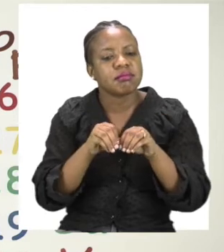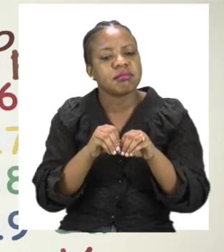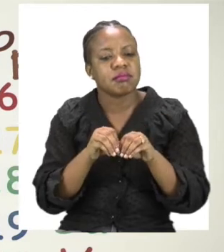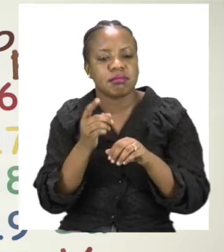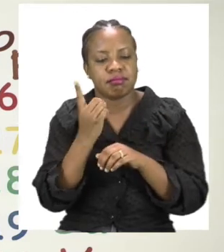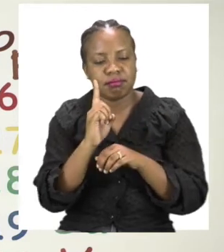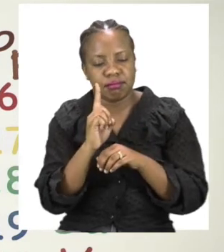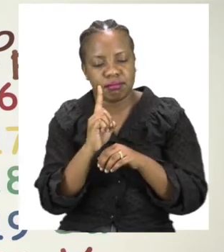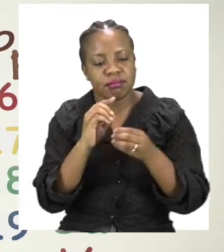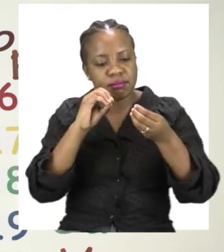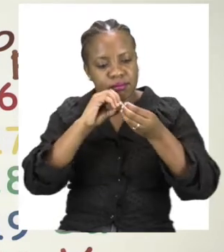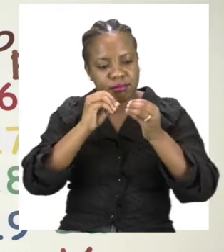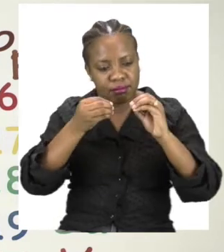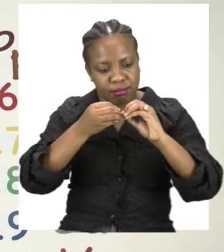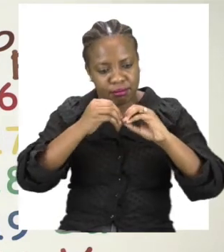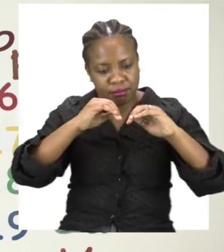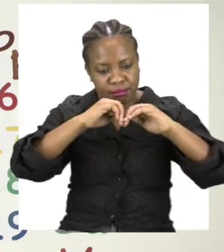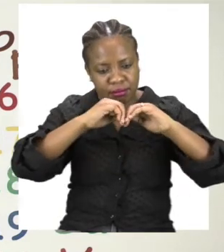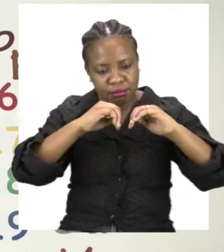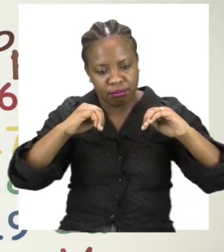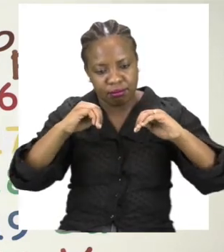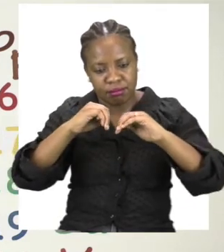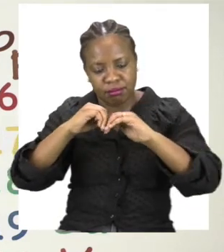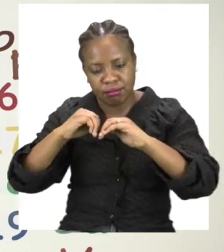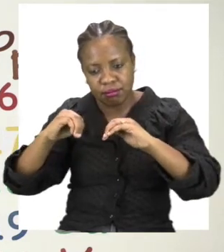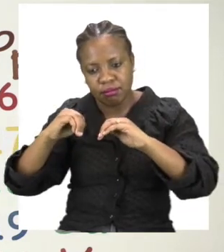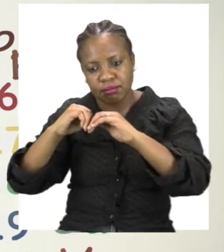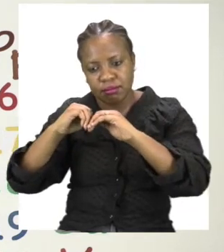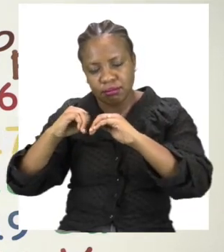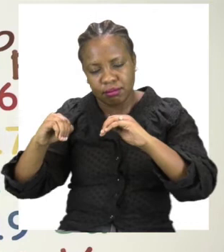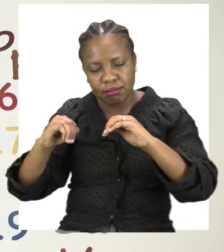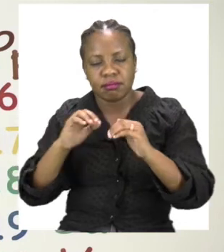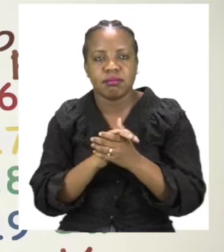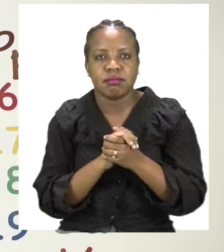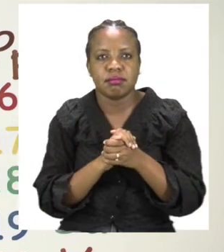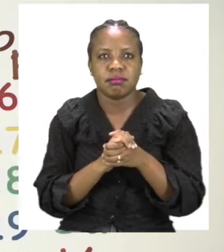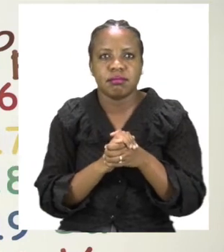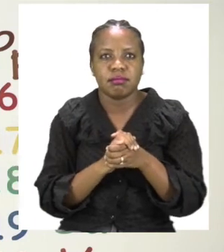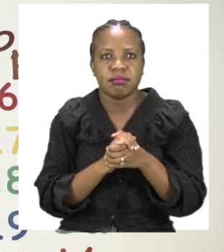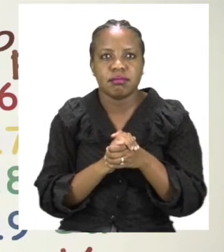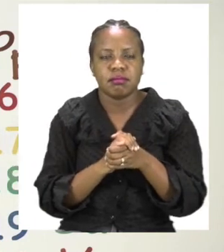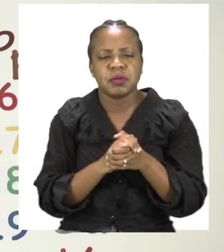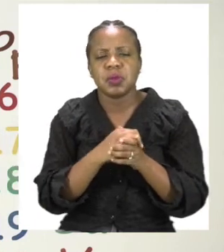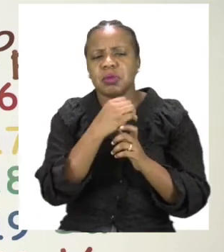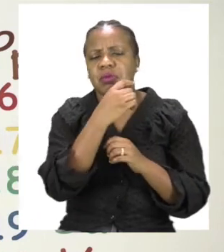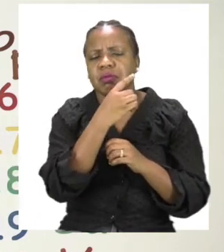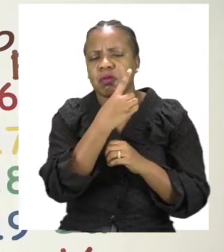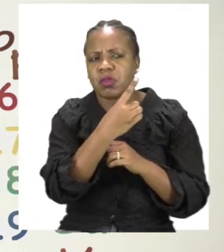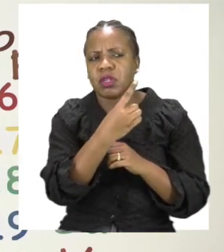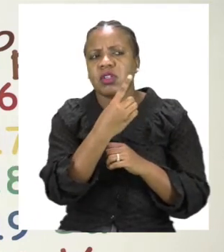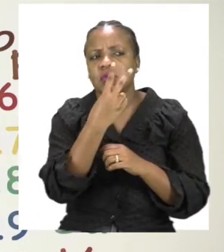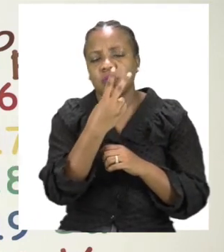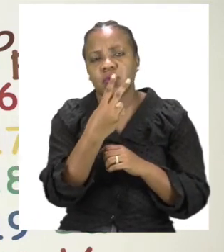to break the sum. Even though it said 124